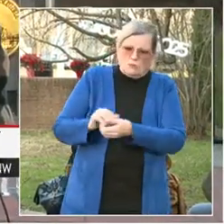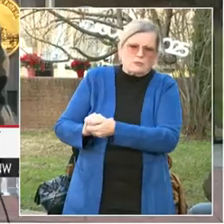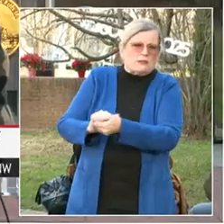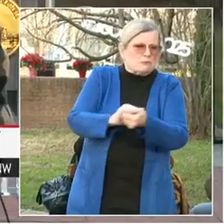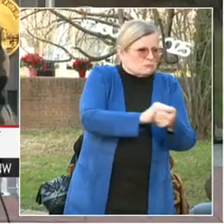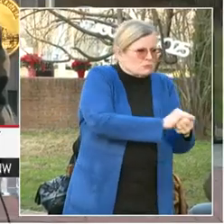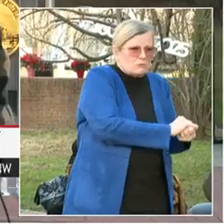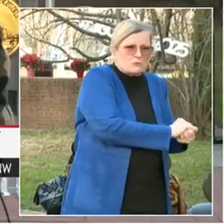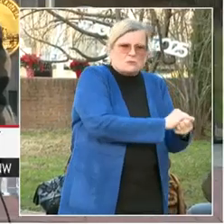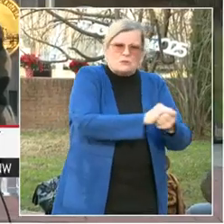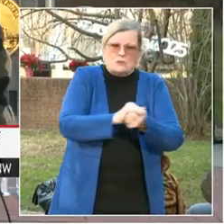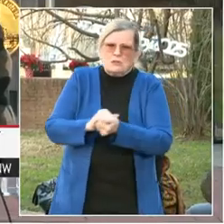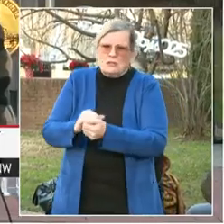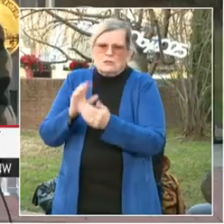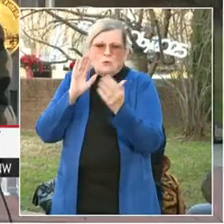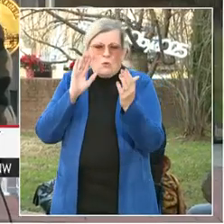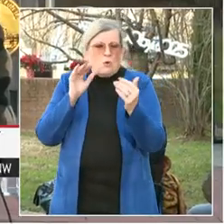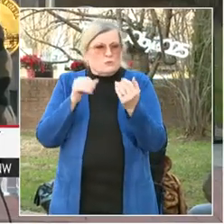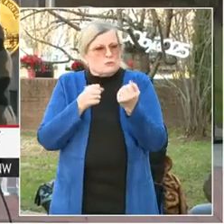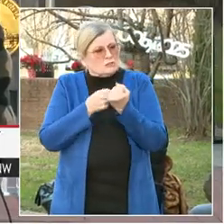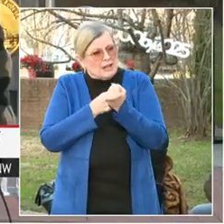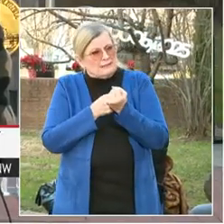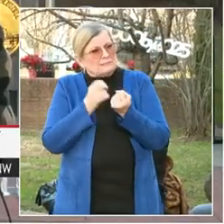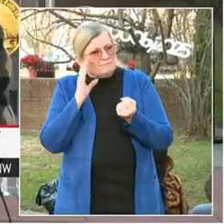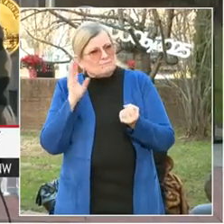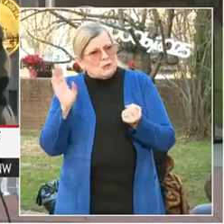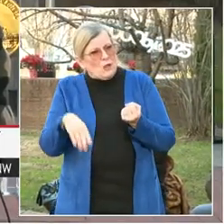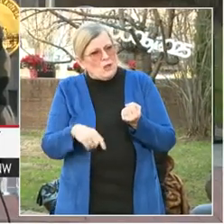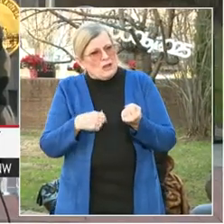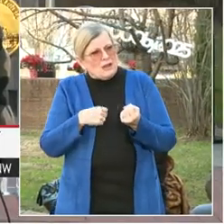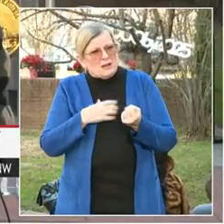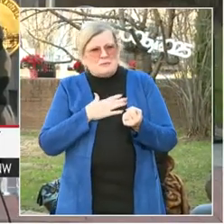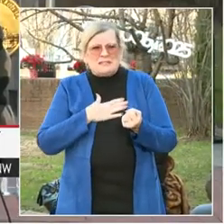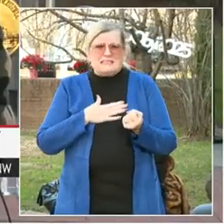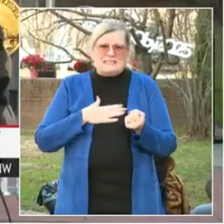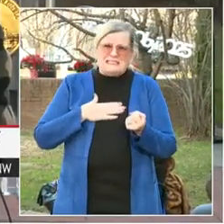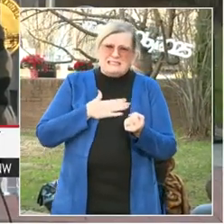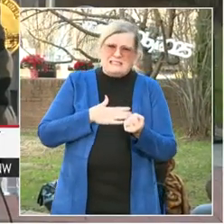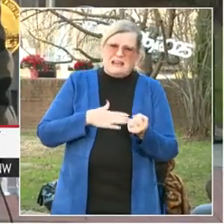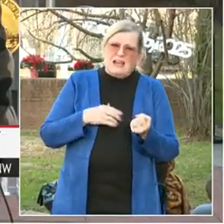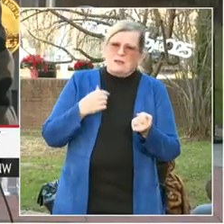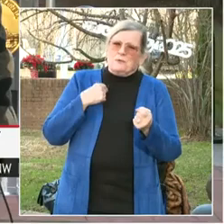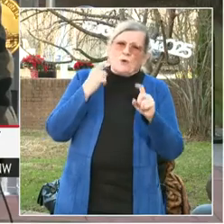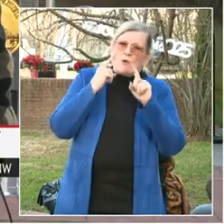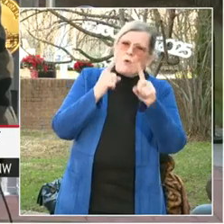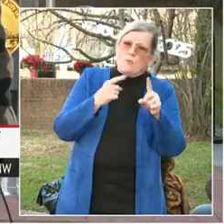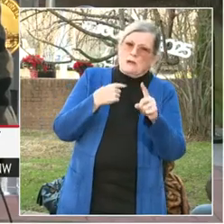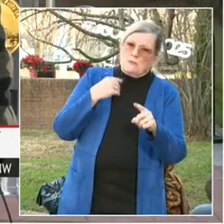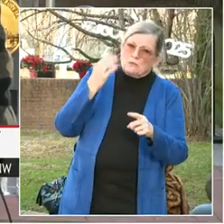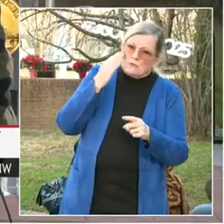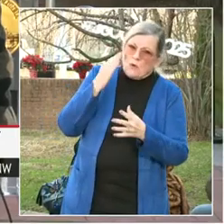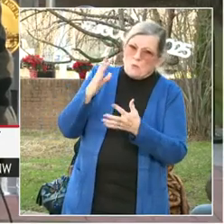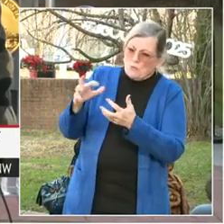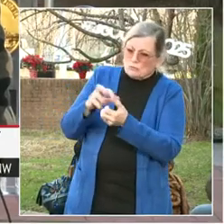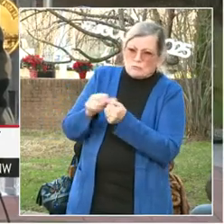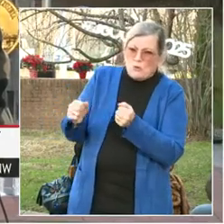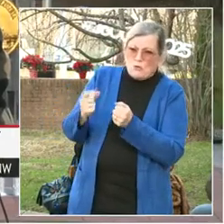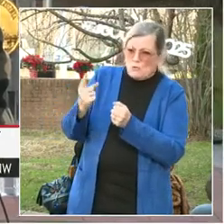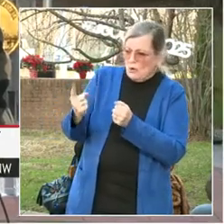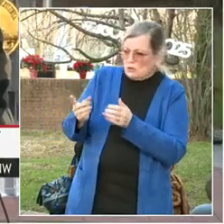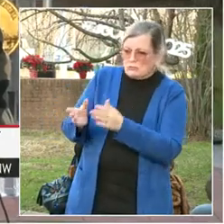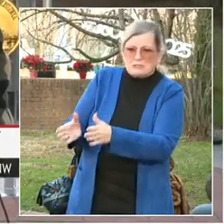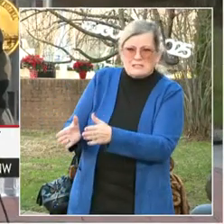any regard, but I just have a plea for that because we tear up a street one minute, we build on it the next minute,